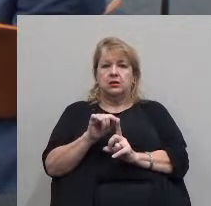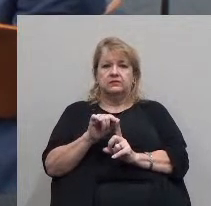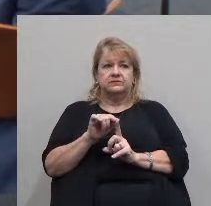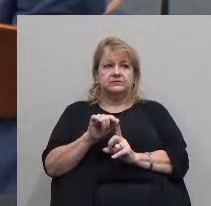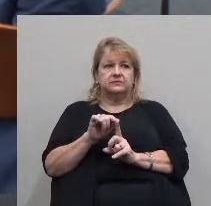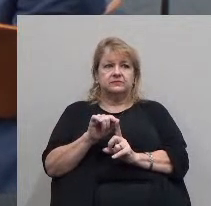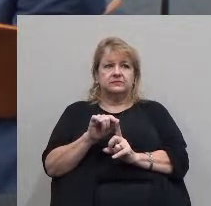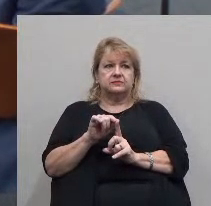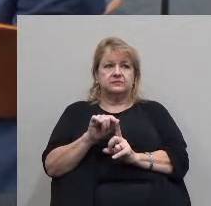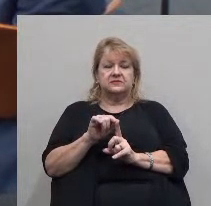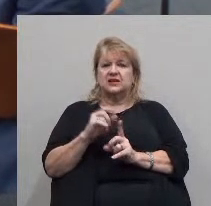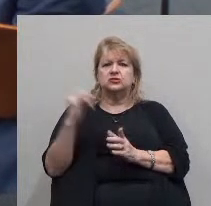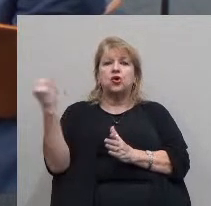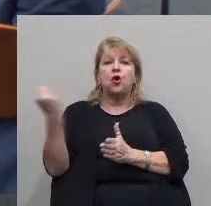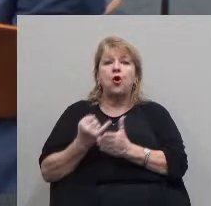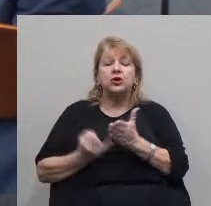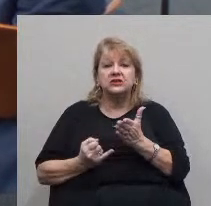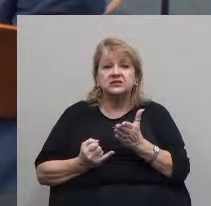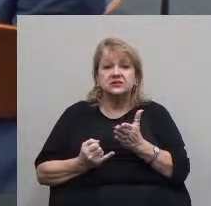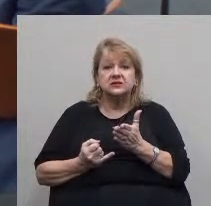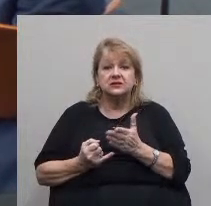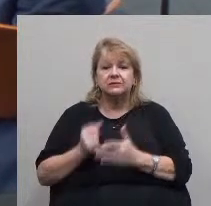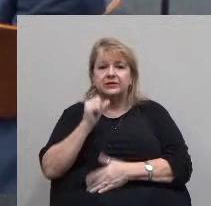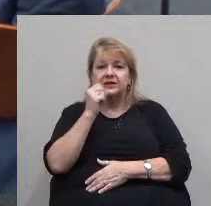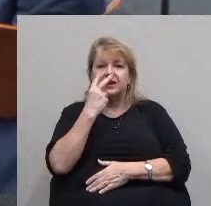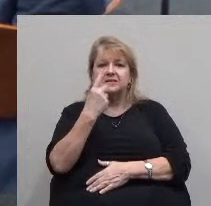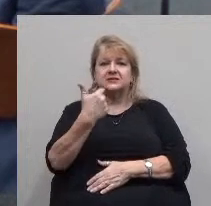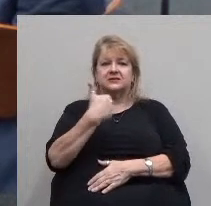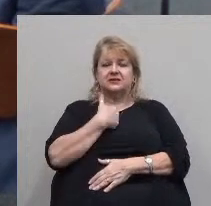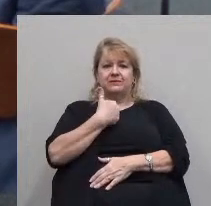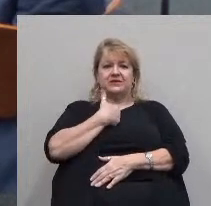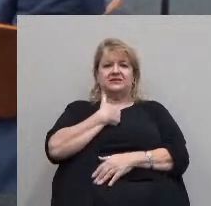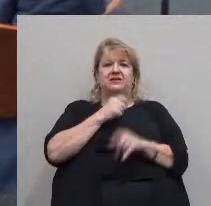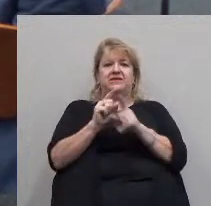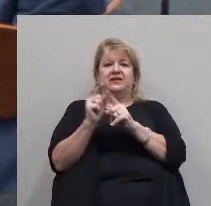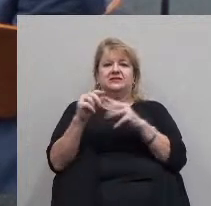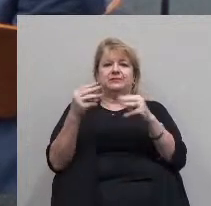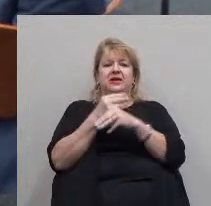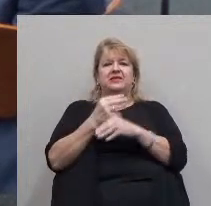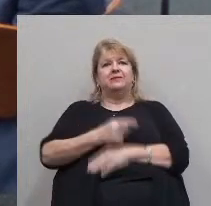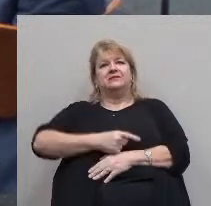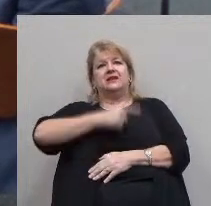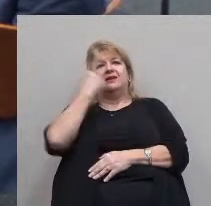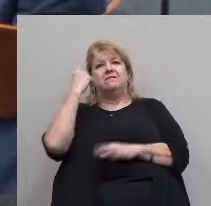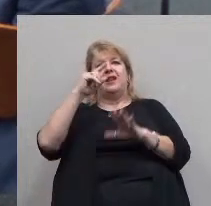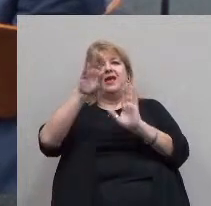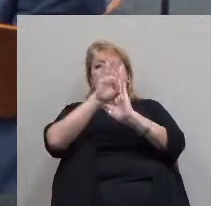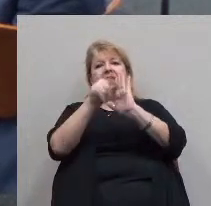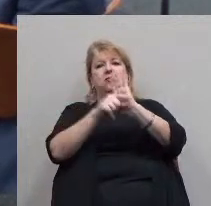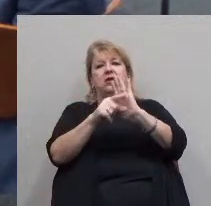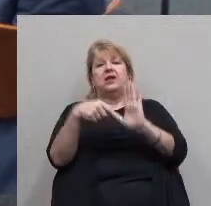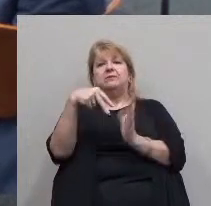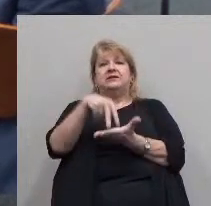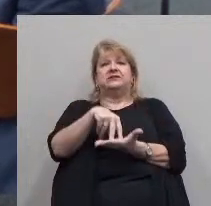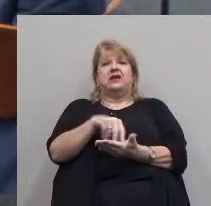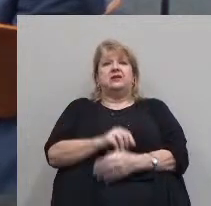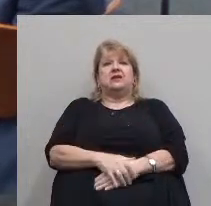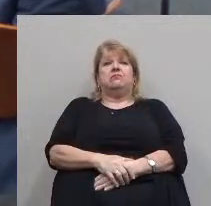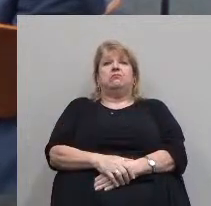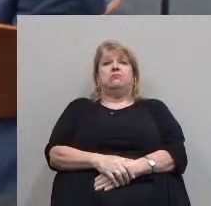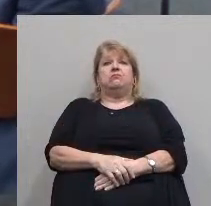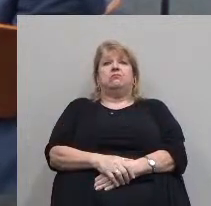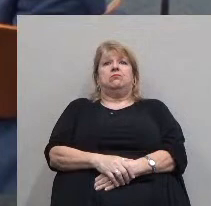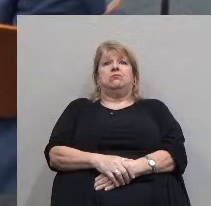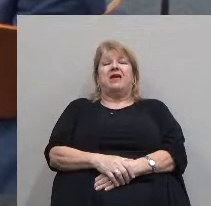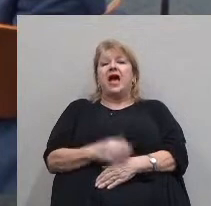out. He was a very talented artist, but did not see himself as a mathematician. And so I'm interested in long talks with that person, but I'm not